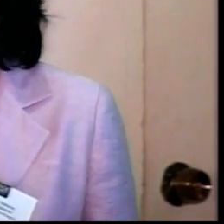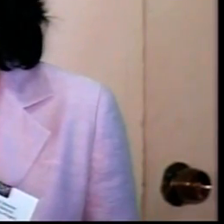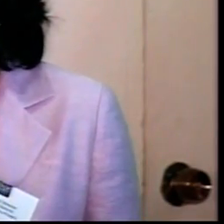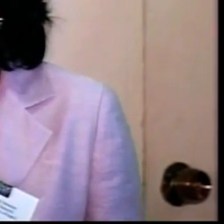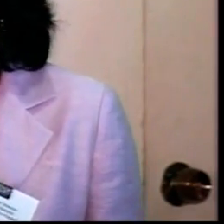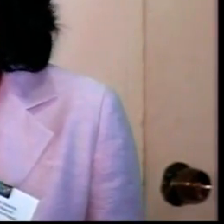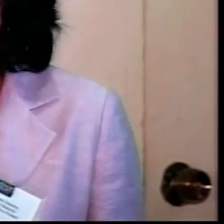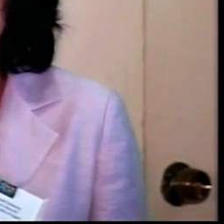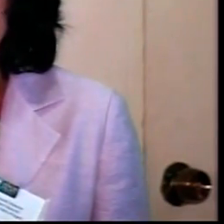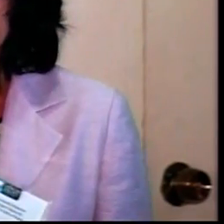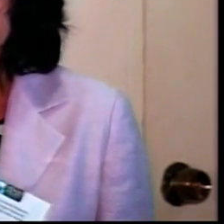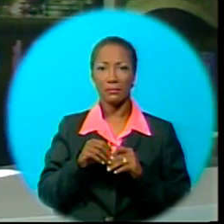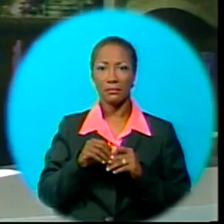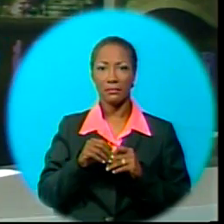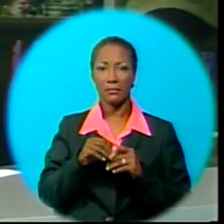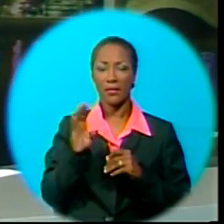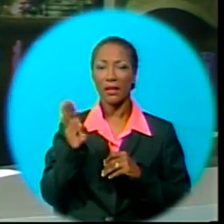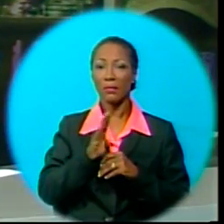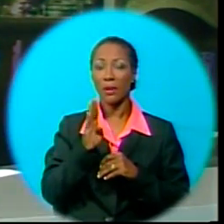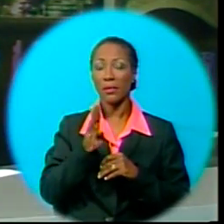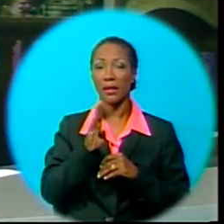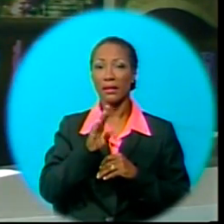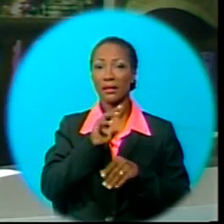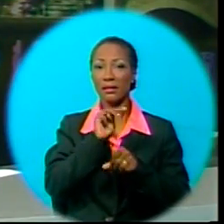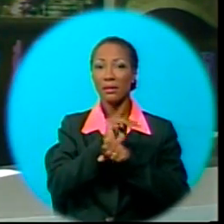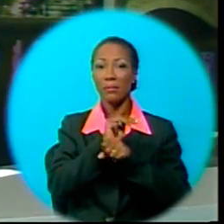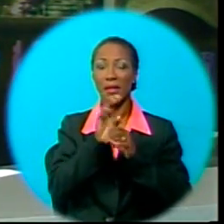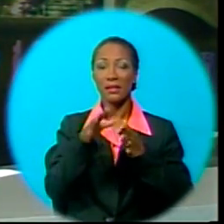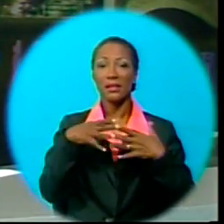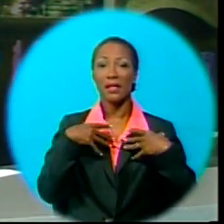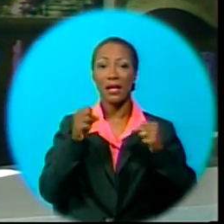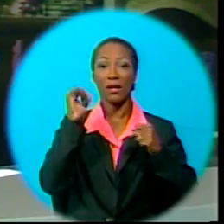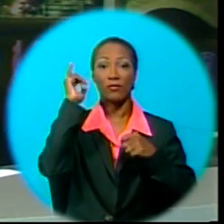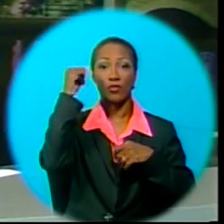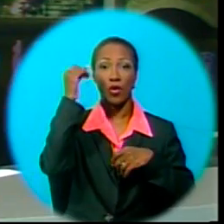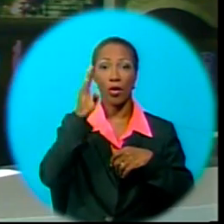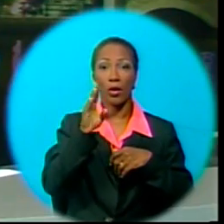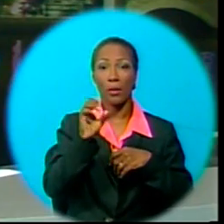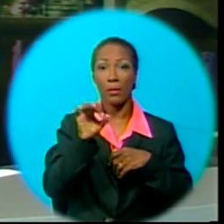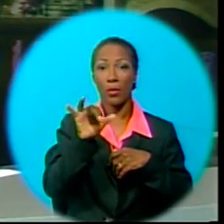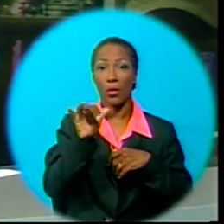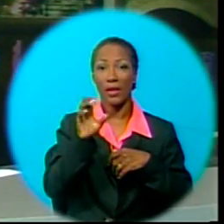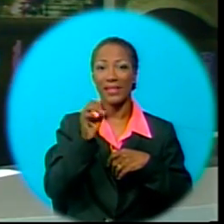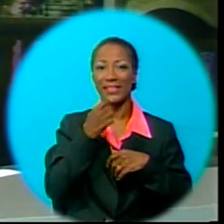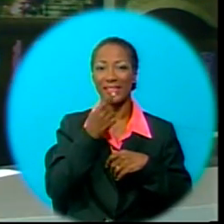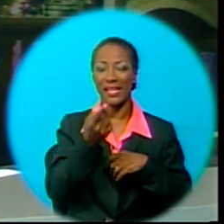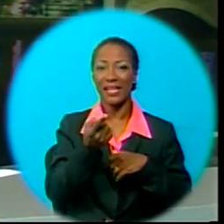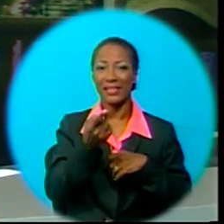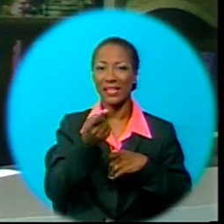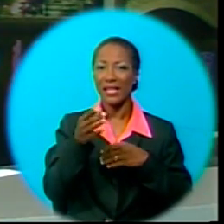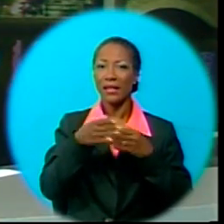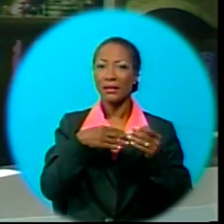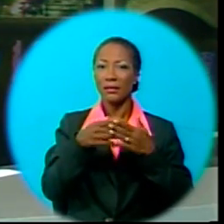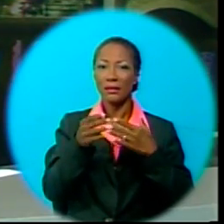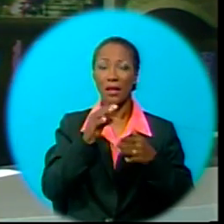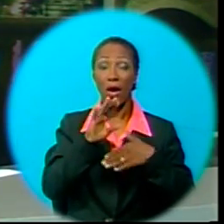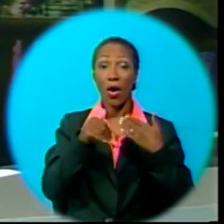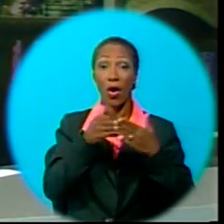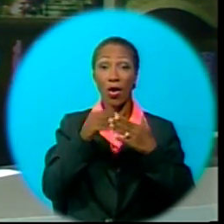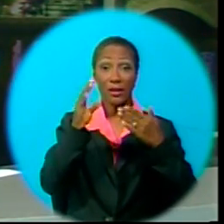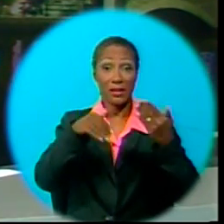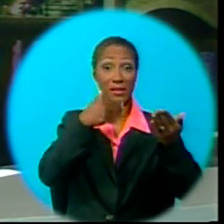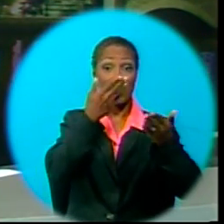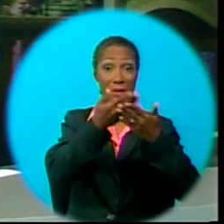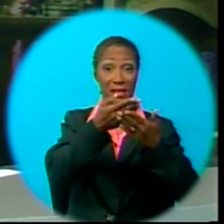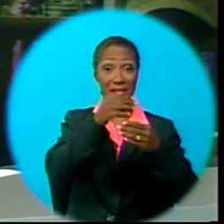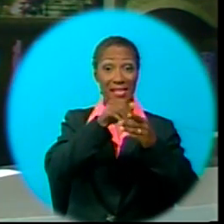and quality of services. Meanwhile, Barbados Minister of Health, John Boyce, noted that despite all that has been achieved in